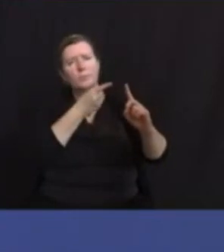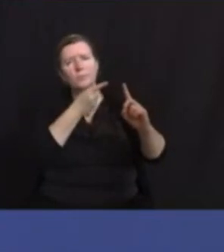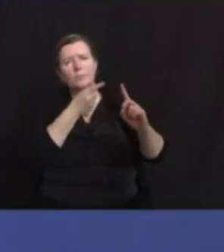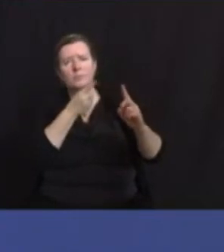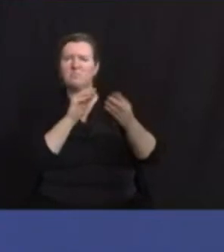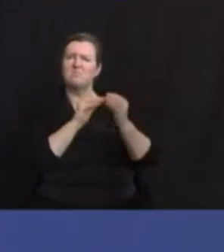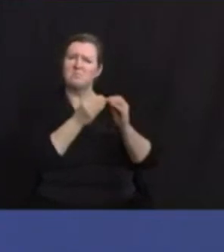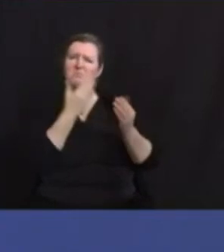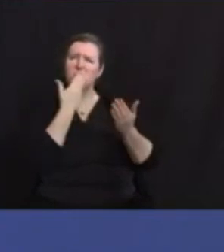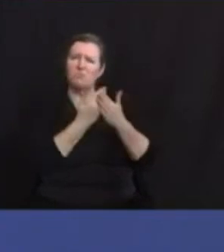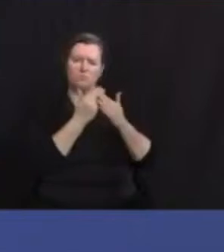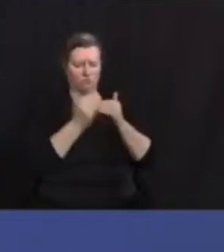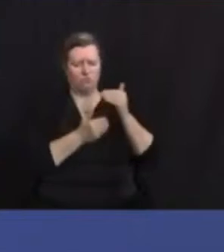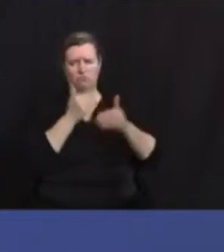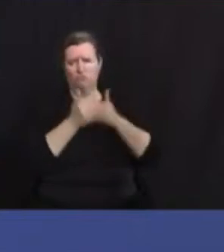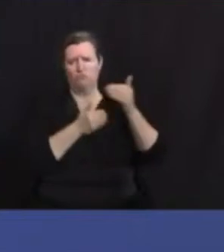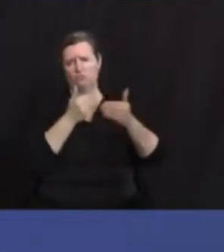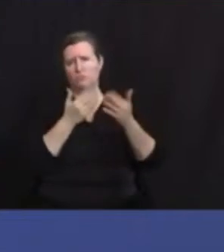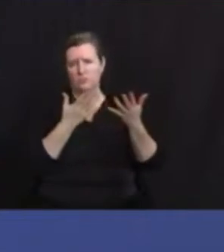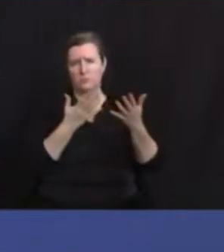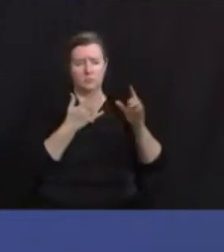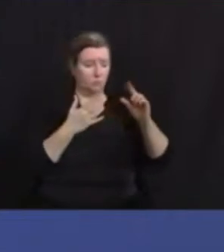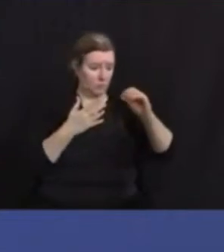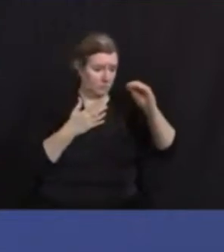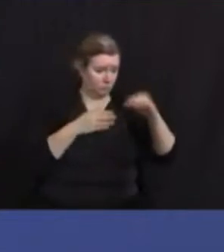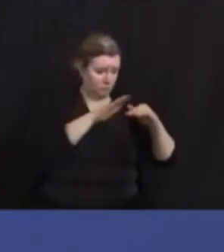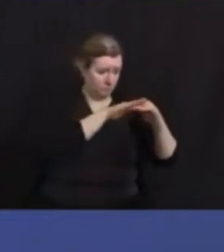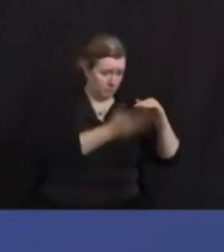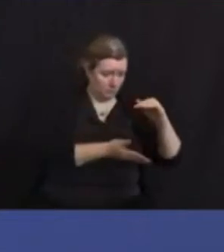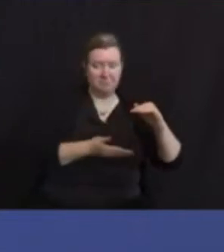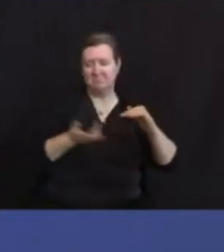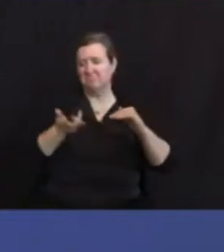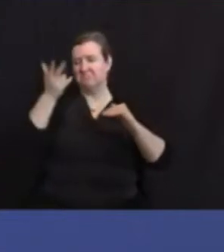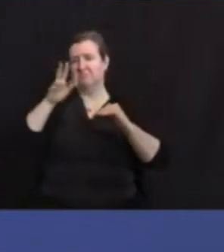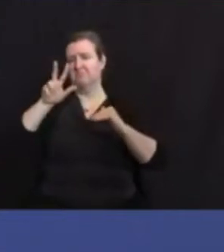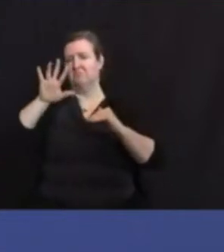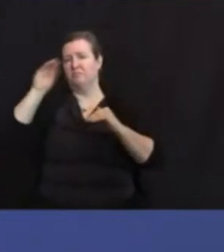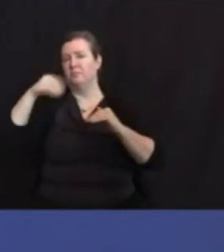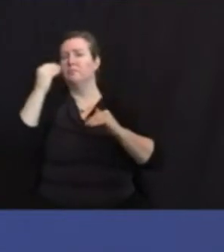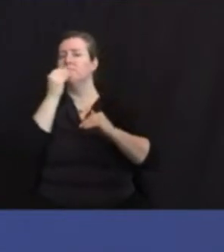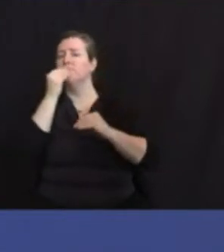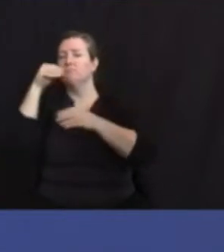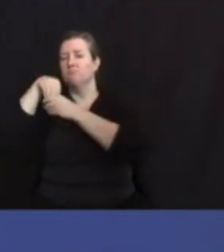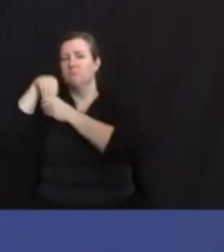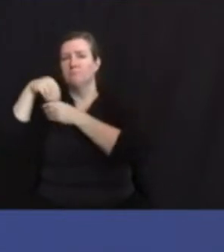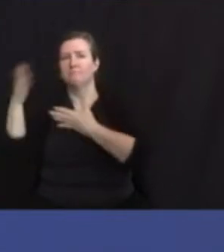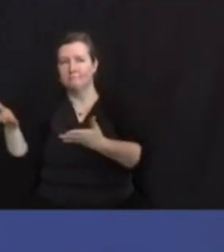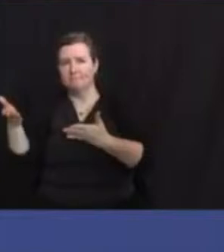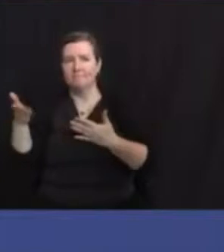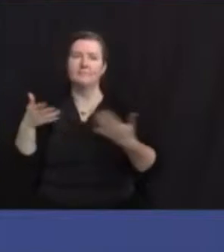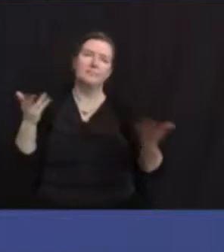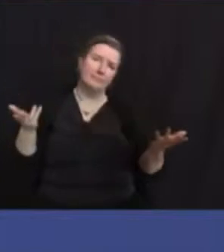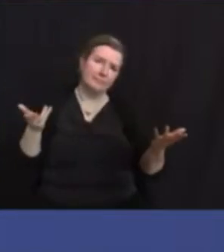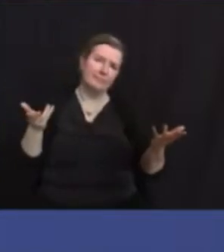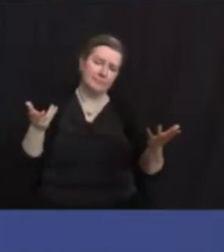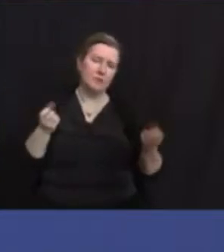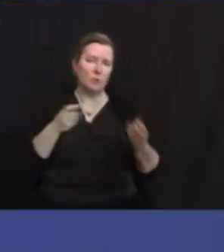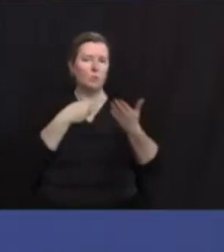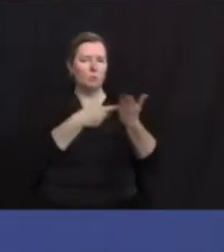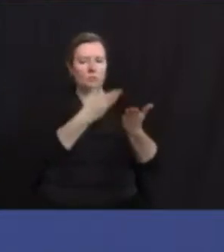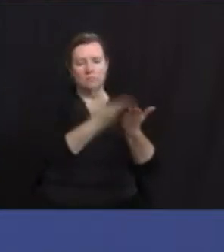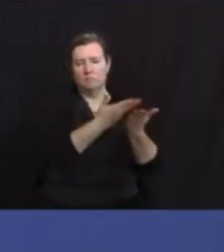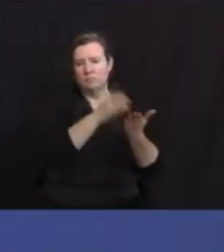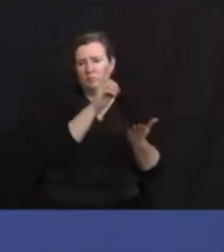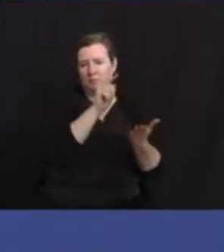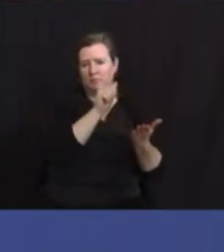direction. But the answer is, as a conceptual matter, without question. You know, the Super Bowl is not, this happens to be before